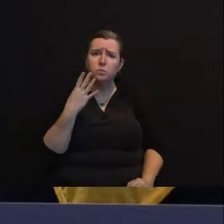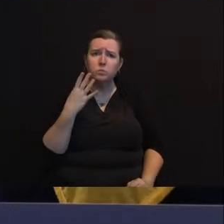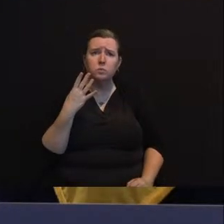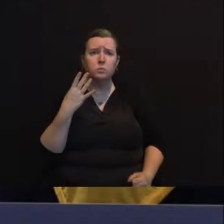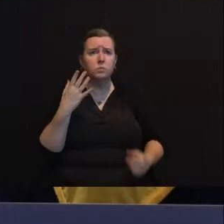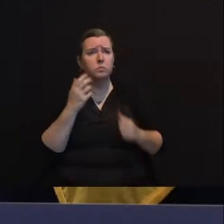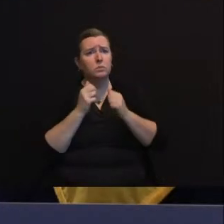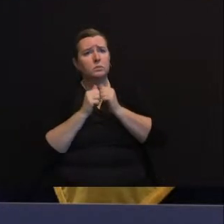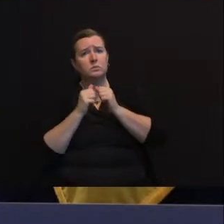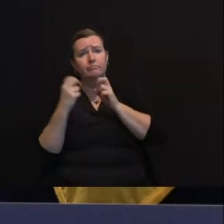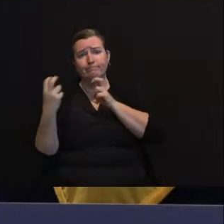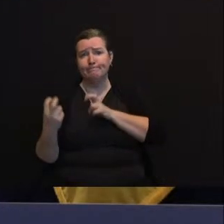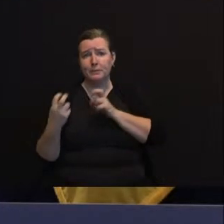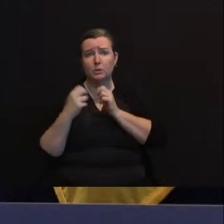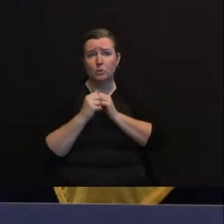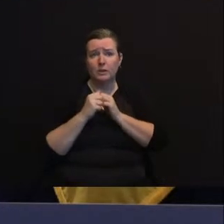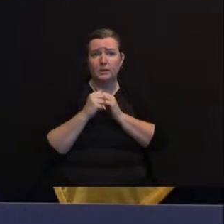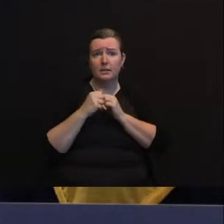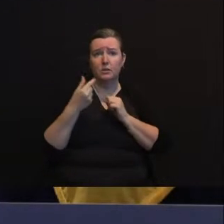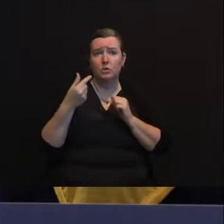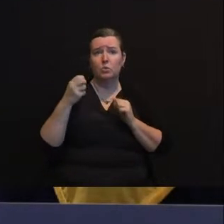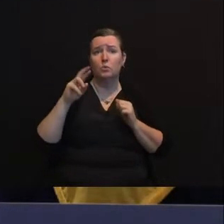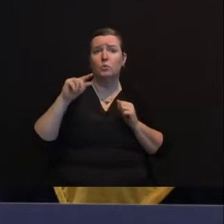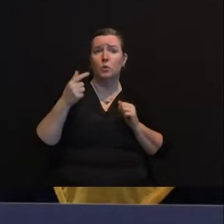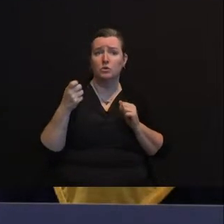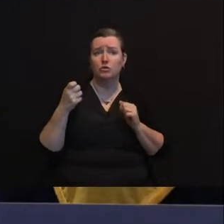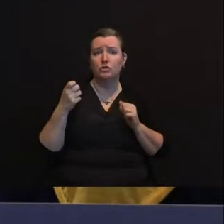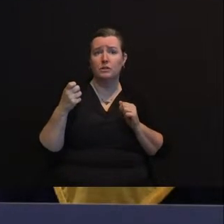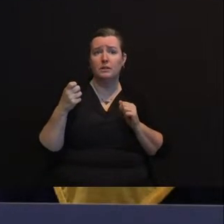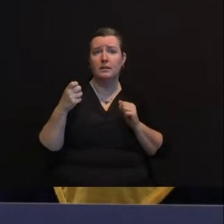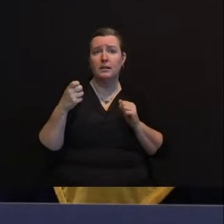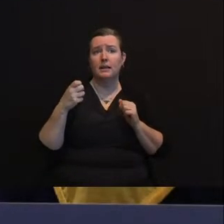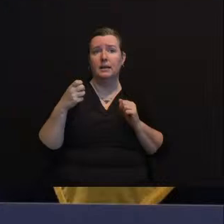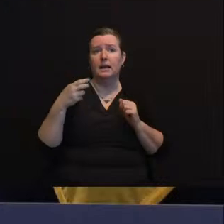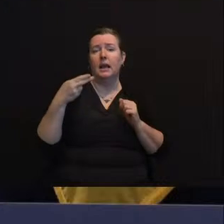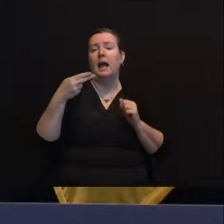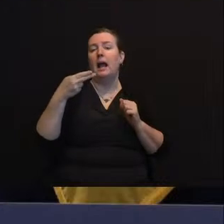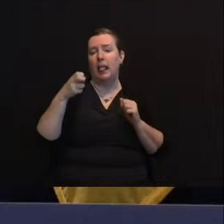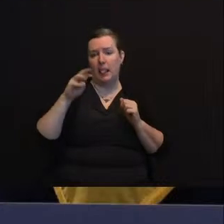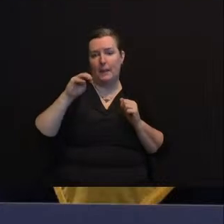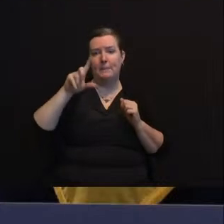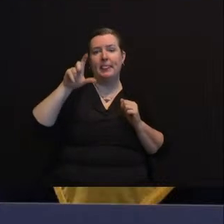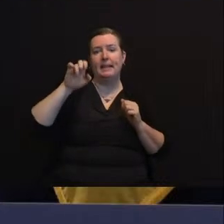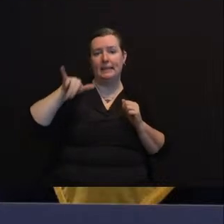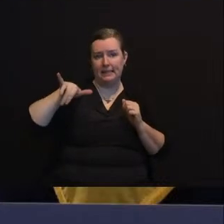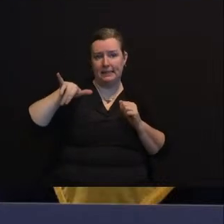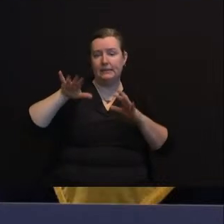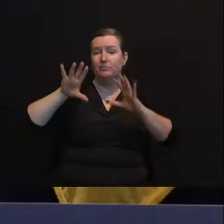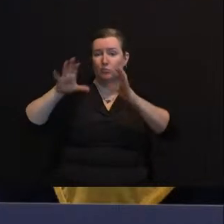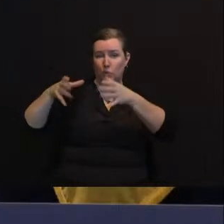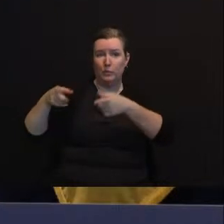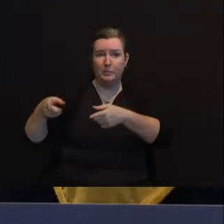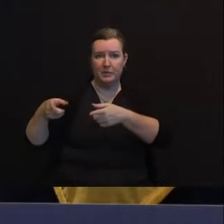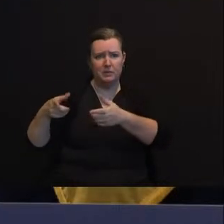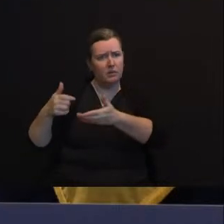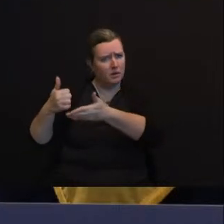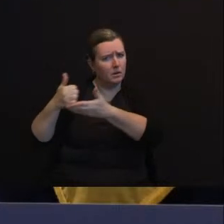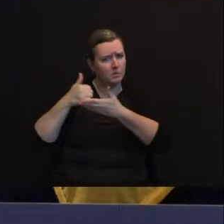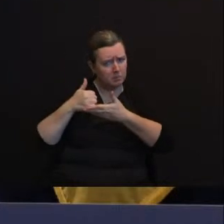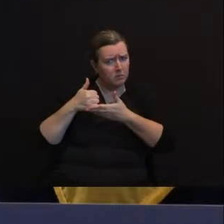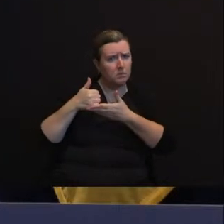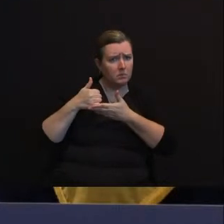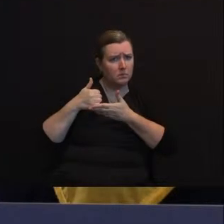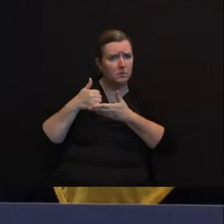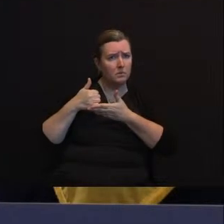a vendor that believes they can help us improve our batting average, which is finding its way over to you, Judy. But I've